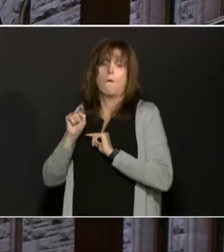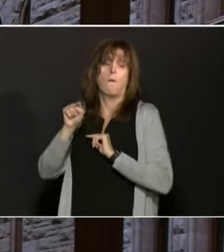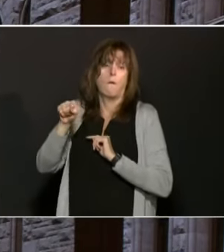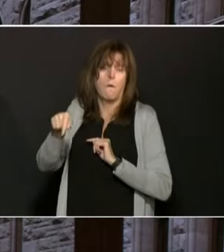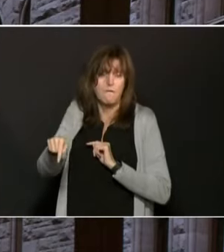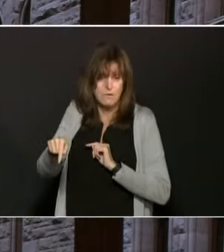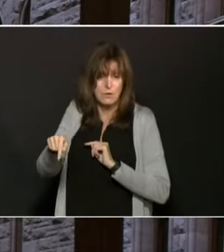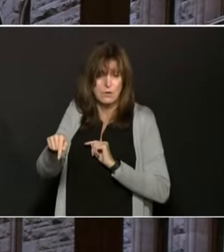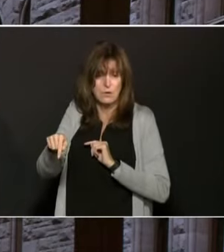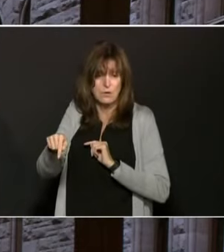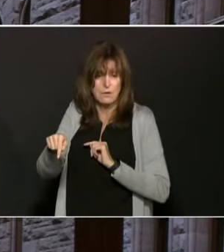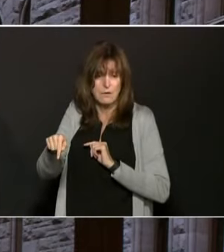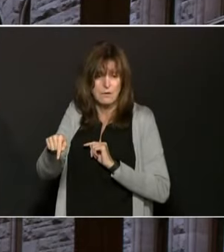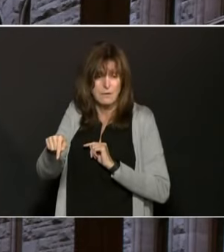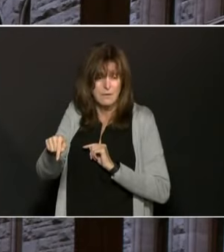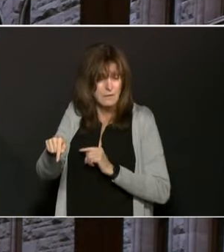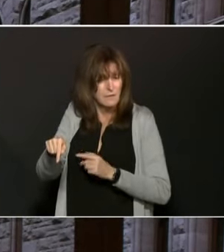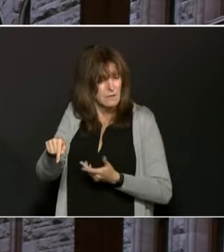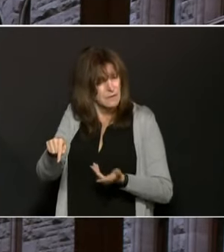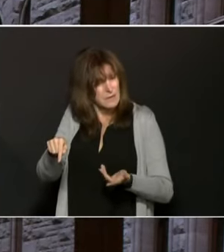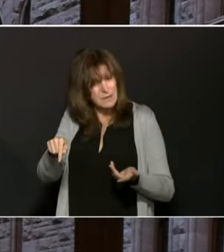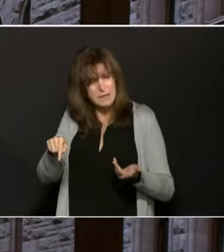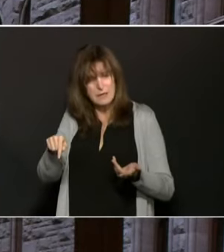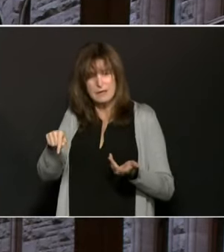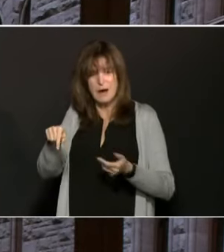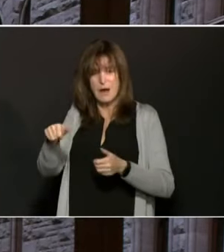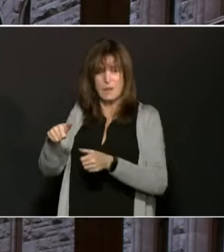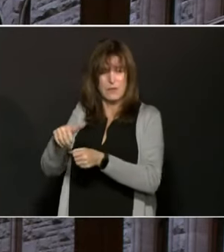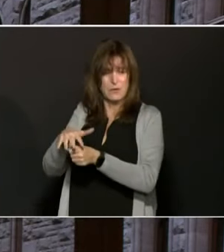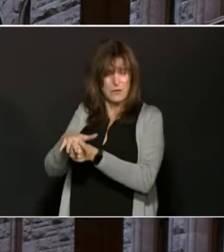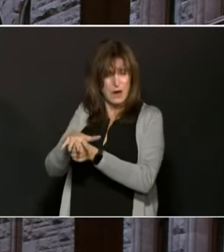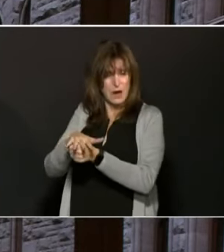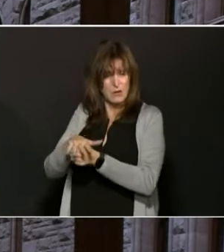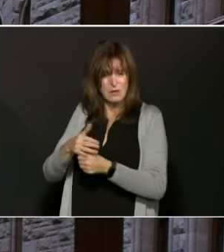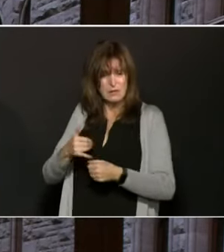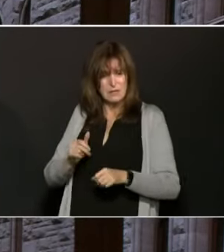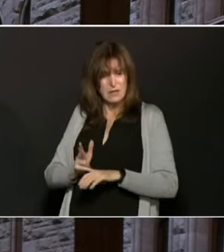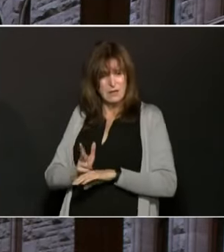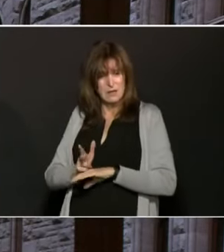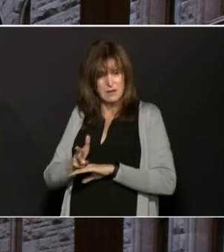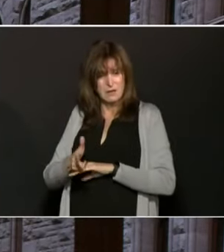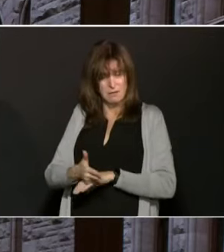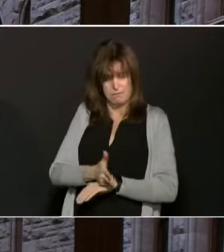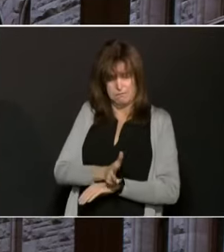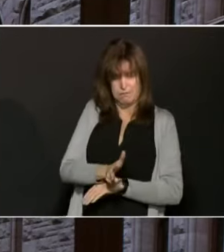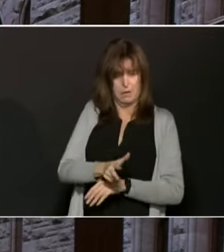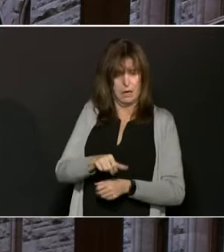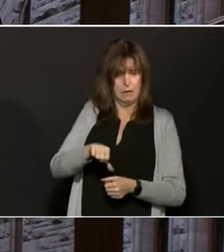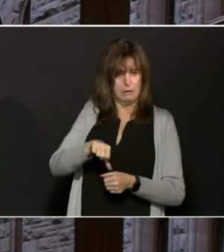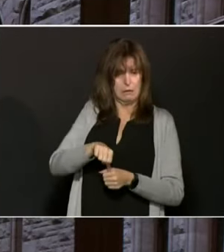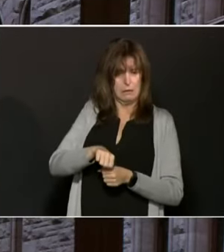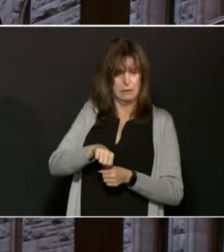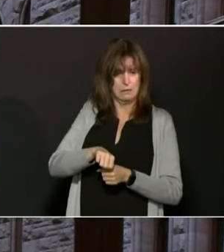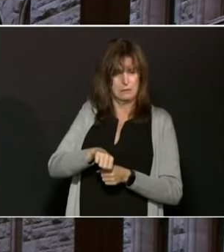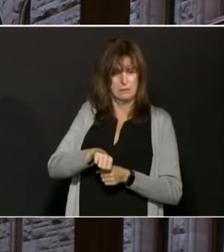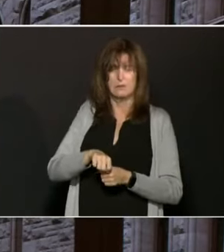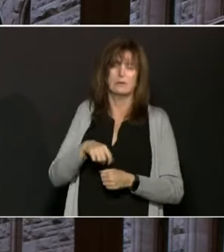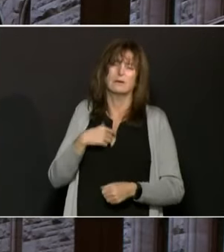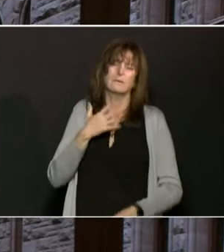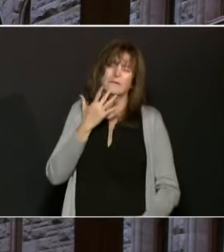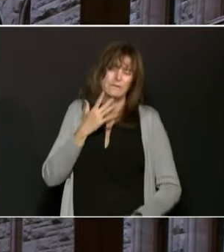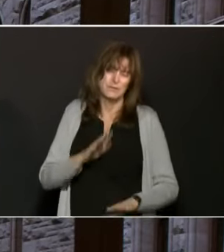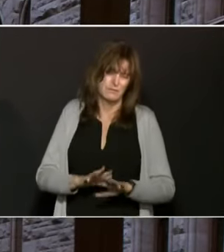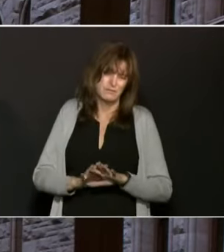you're going to be going into places to get gas and things. So I prefer you didn't. In that, we haven't put any